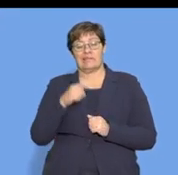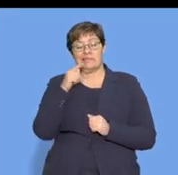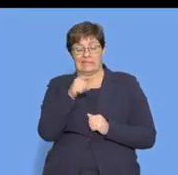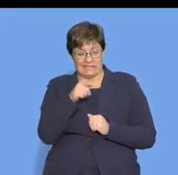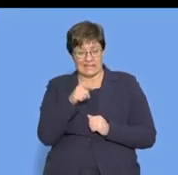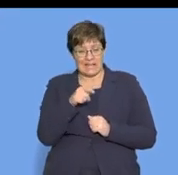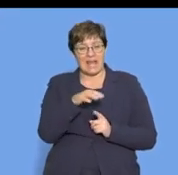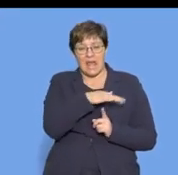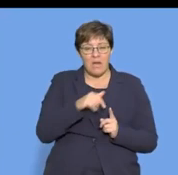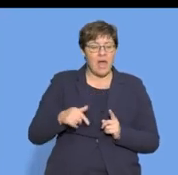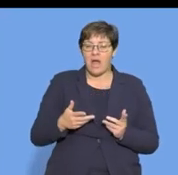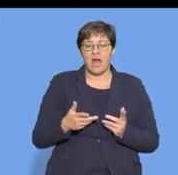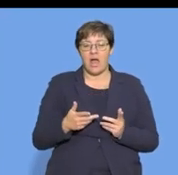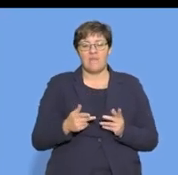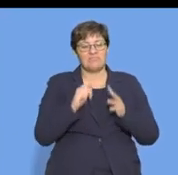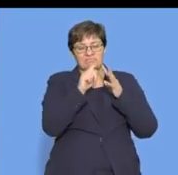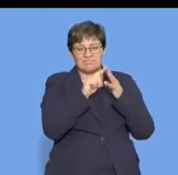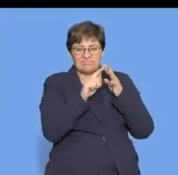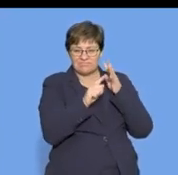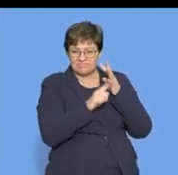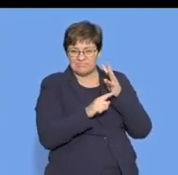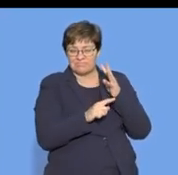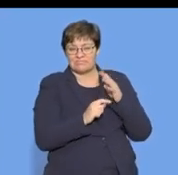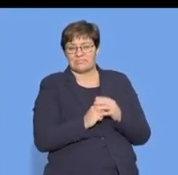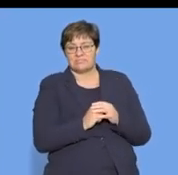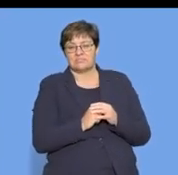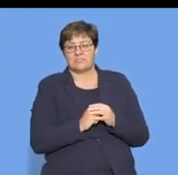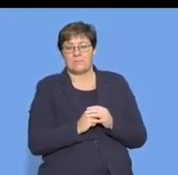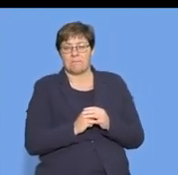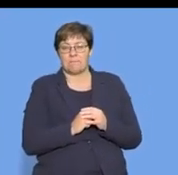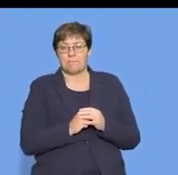The Cradle of Humankind then basically has quite a few